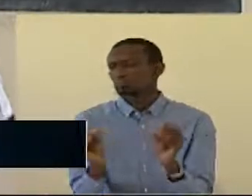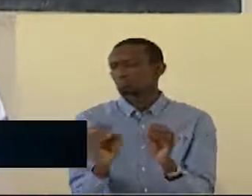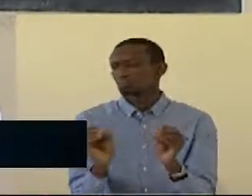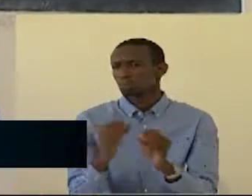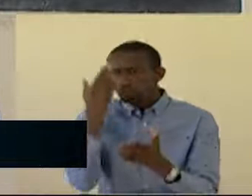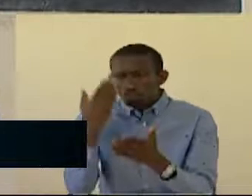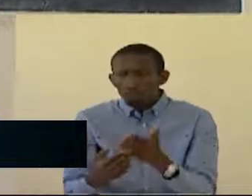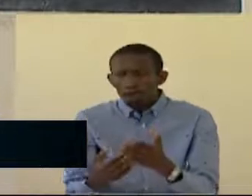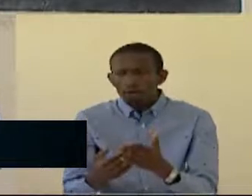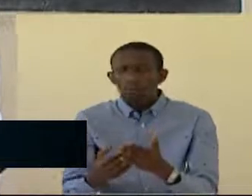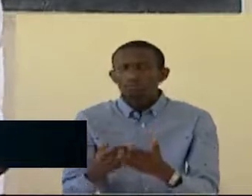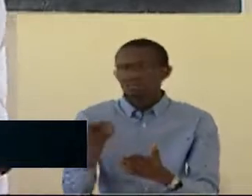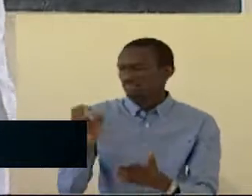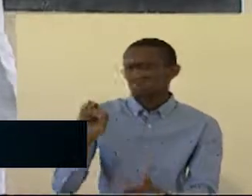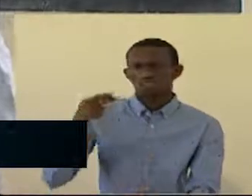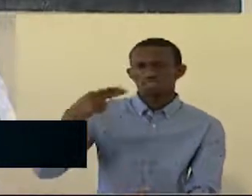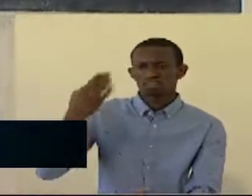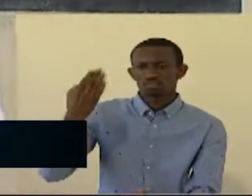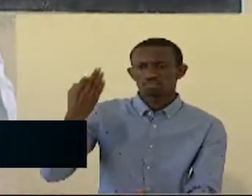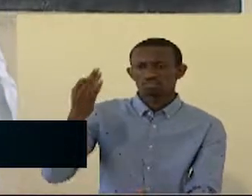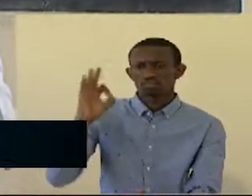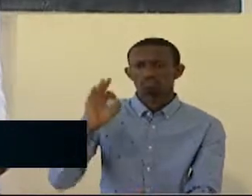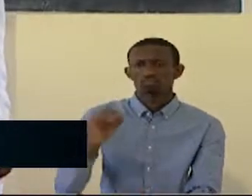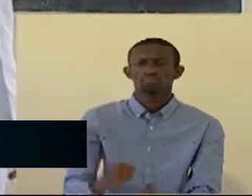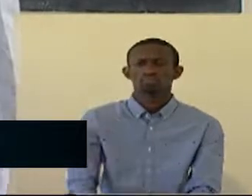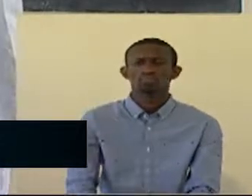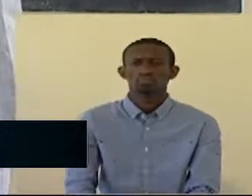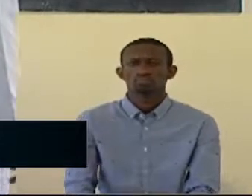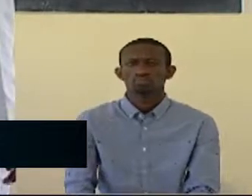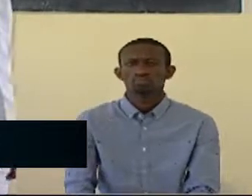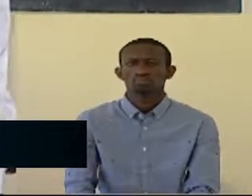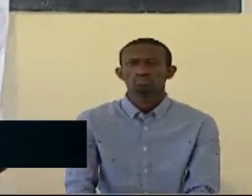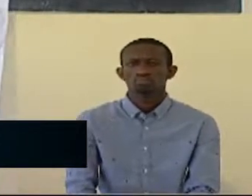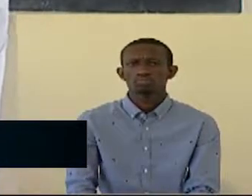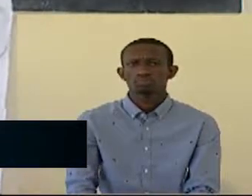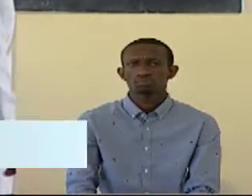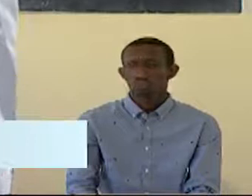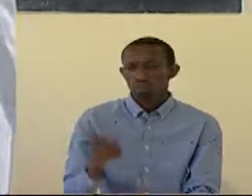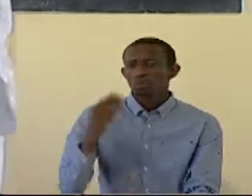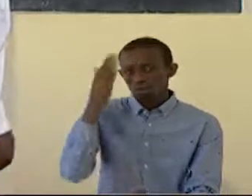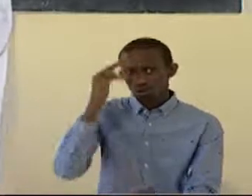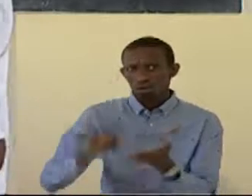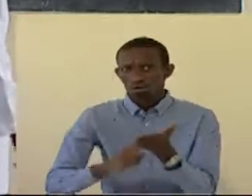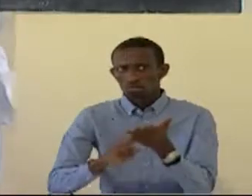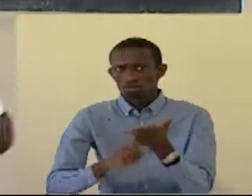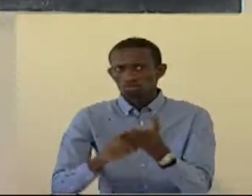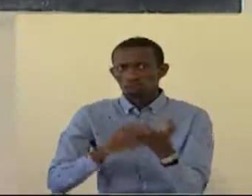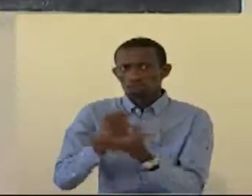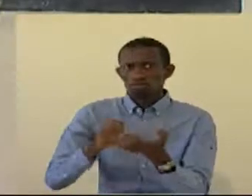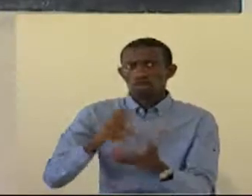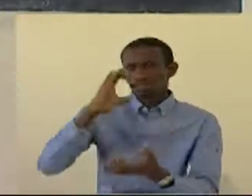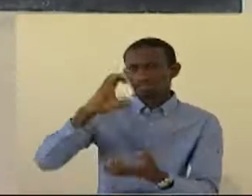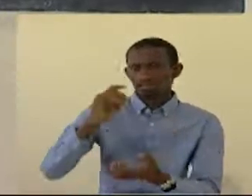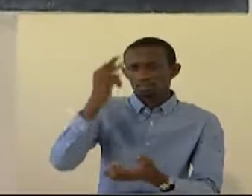methyl group here. So we can use this reaction, the iodoform reaction, to distinguish ketones like these ones.